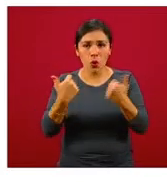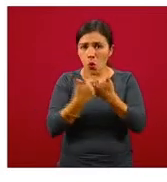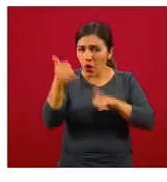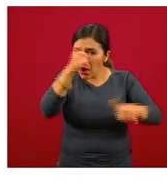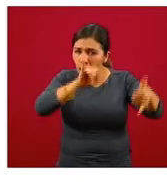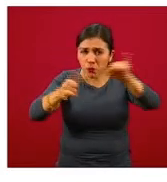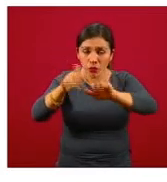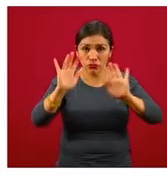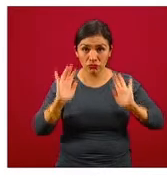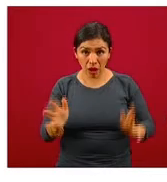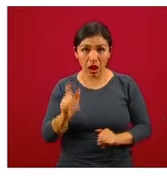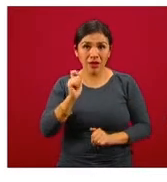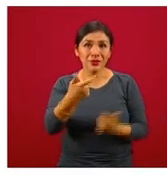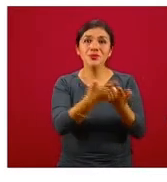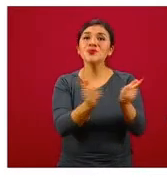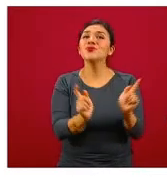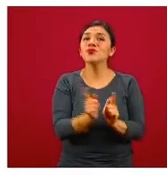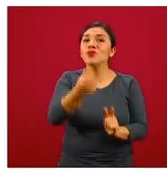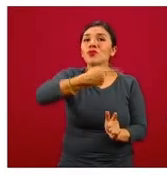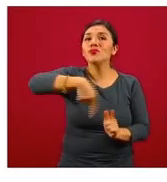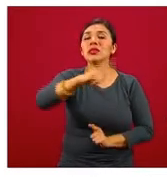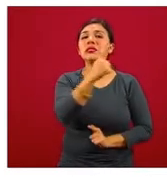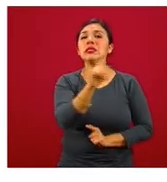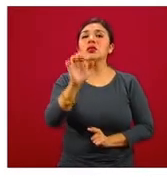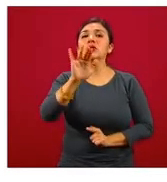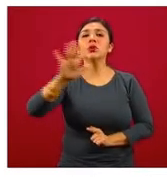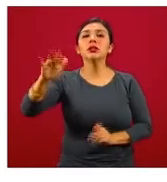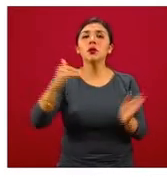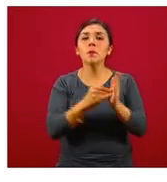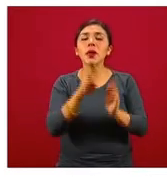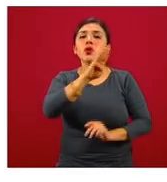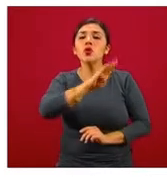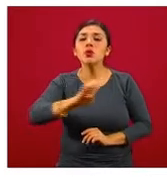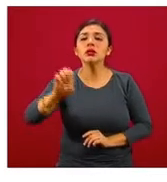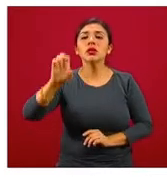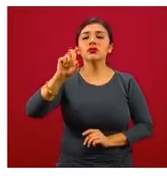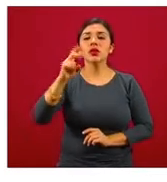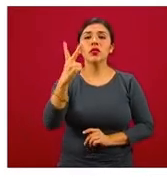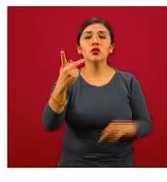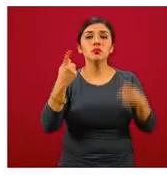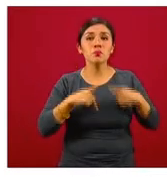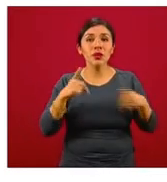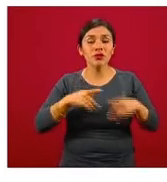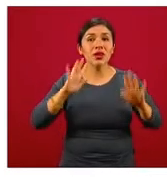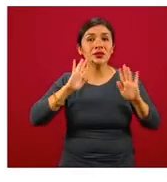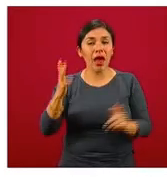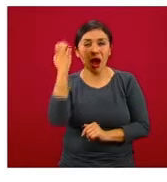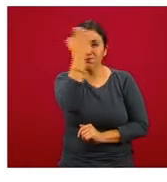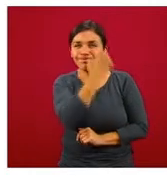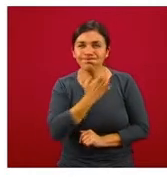42,595 confirmed cumulative cases. Then we have